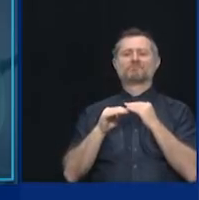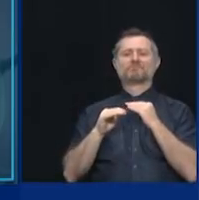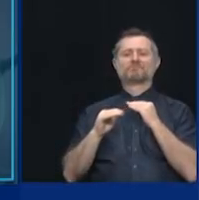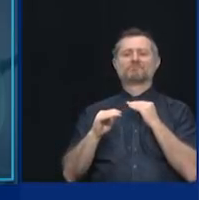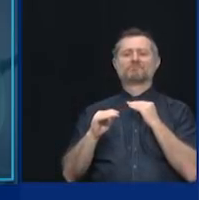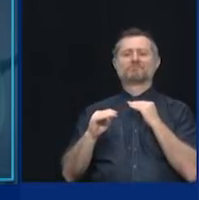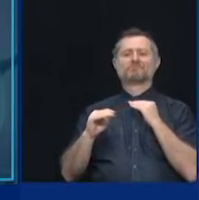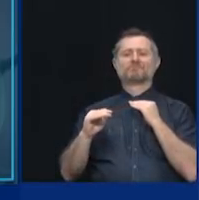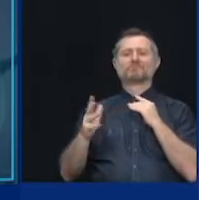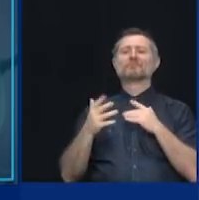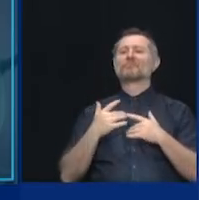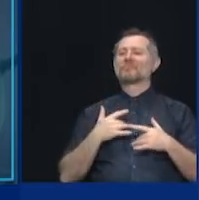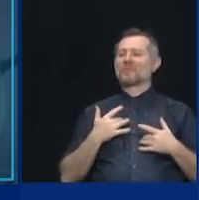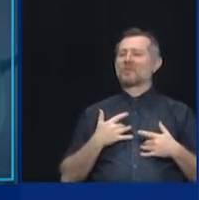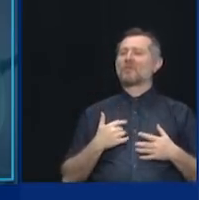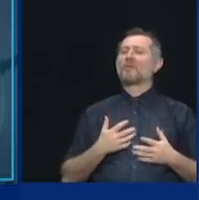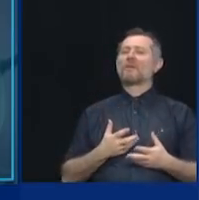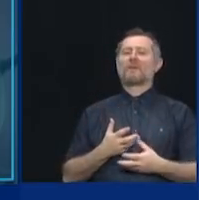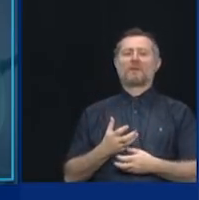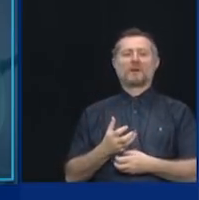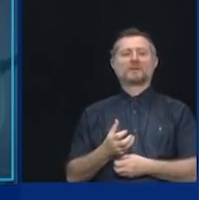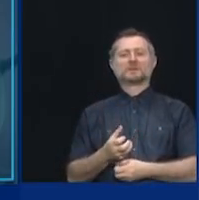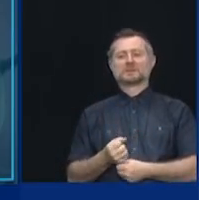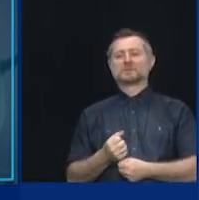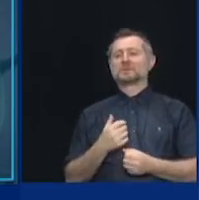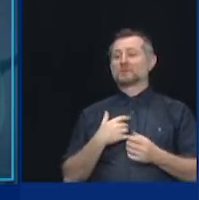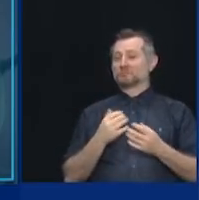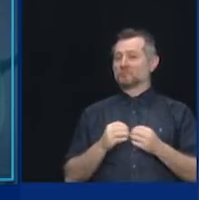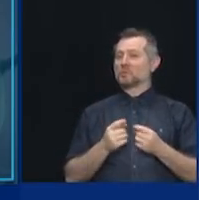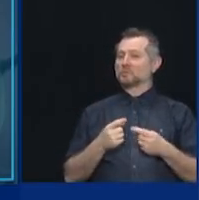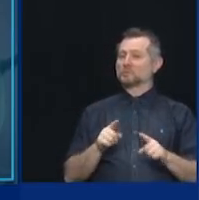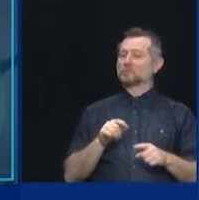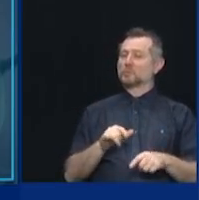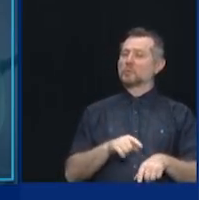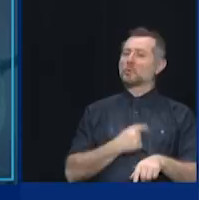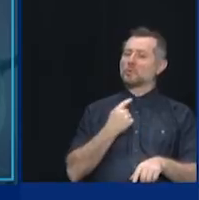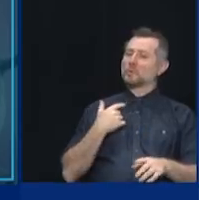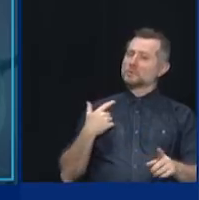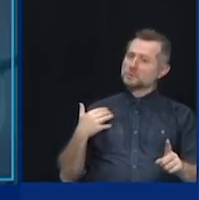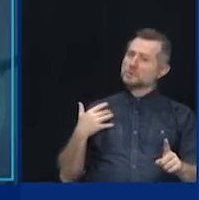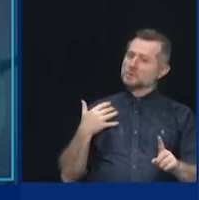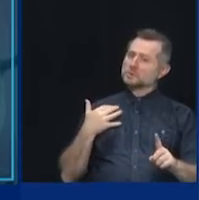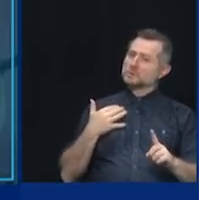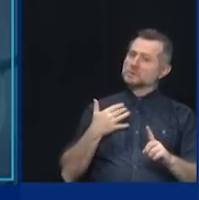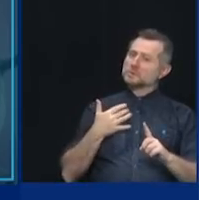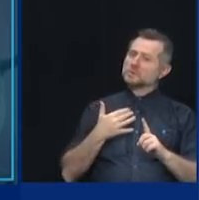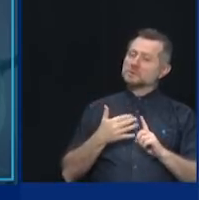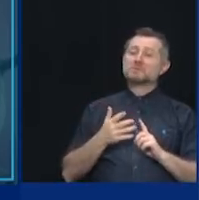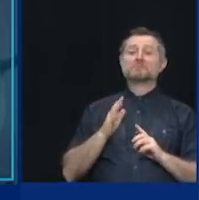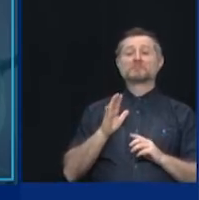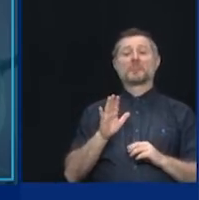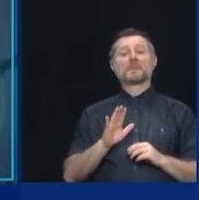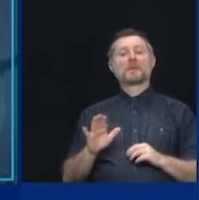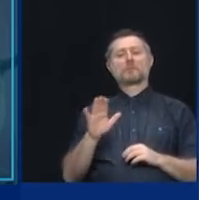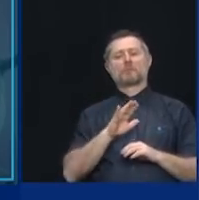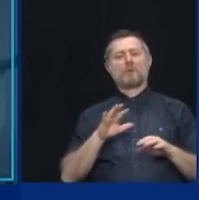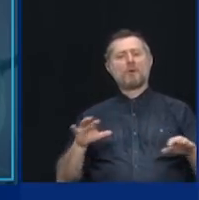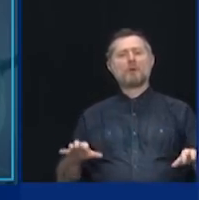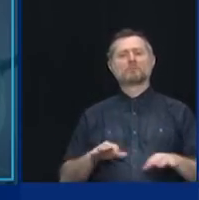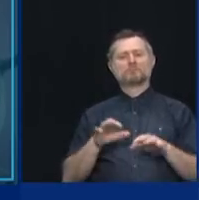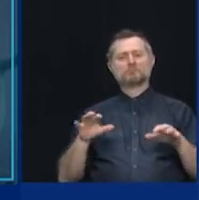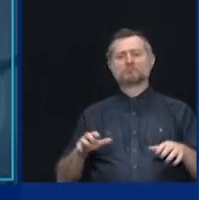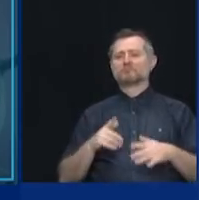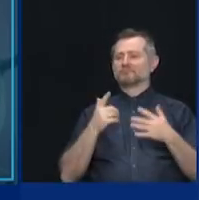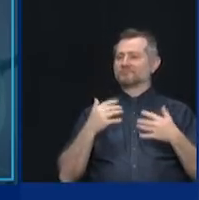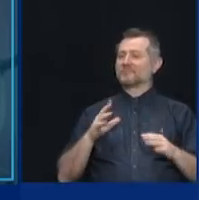and success, long time coming, a product of our efforts. People say to me all the time, how